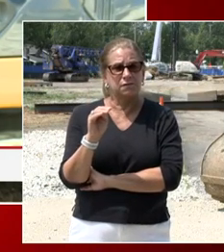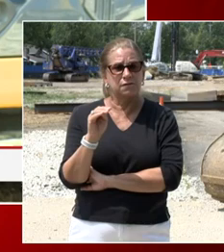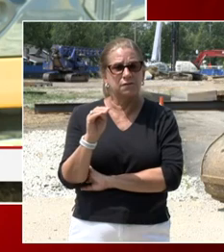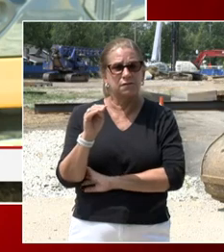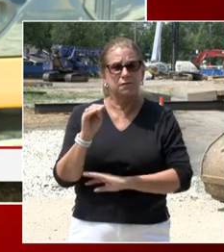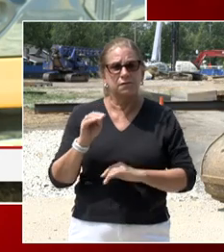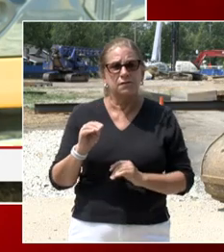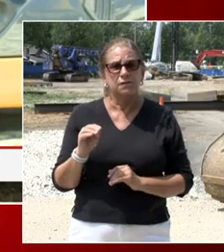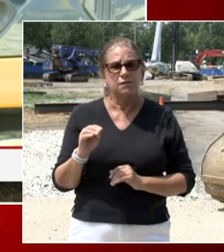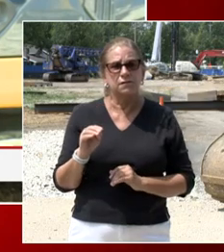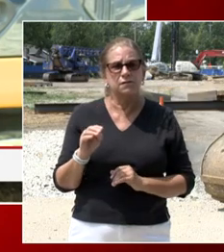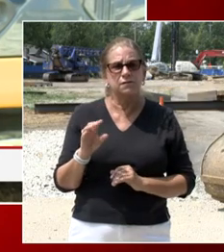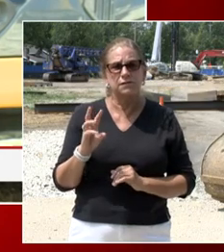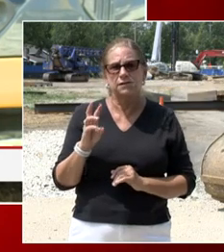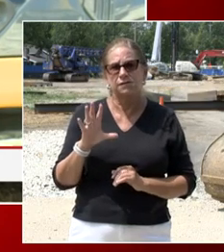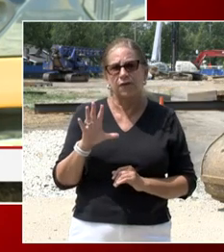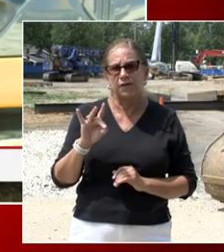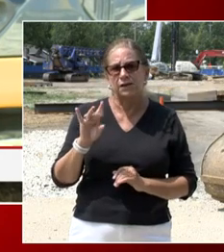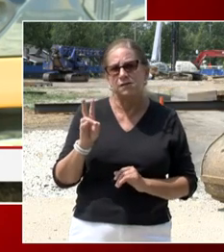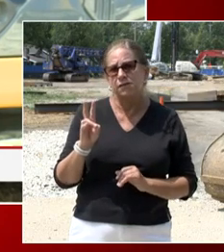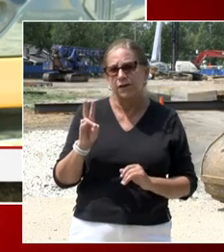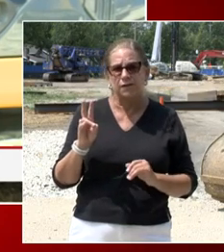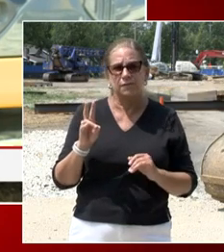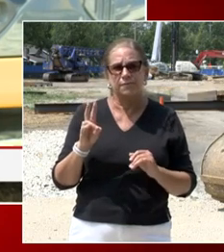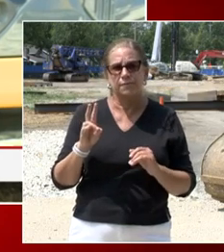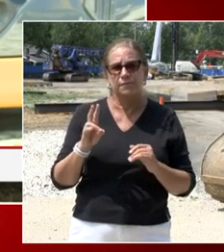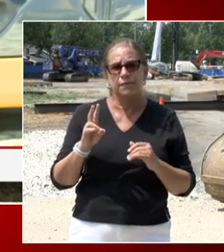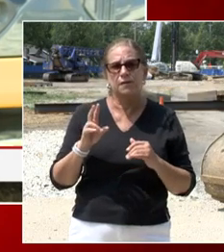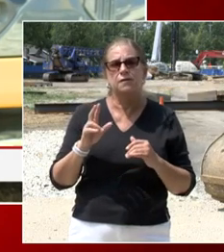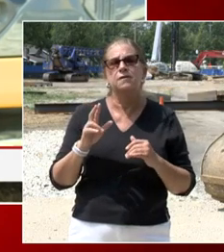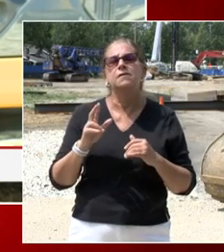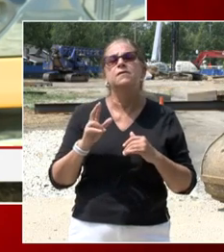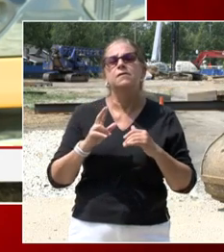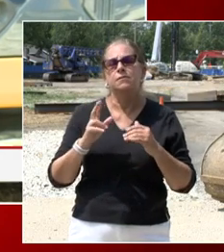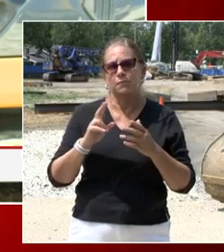city. And that will include a new hospital, it will include a new